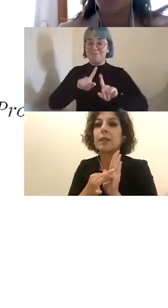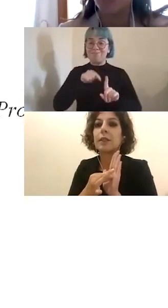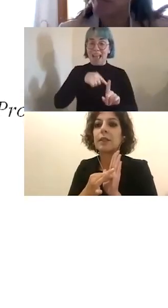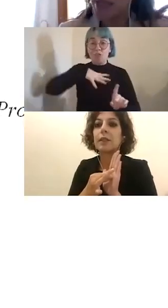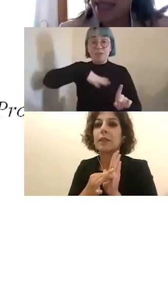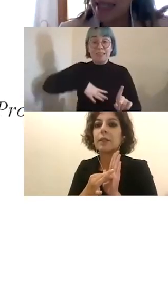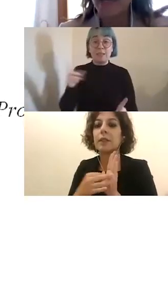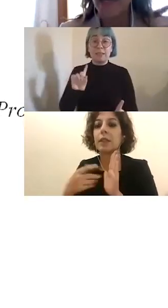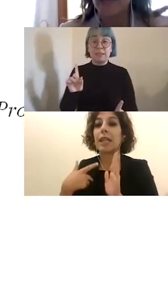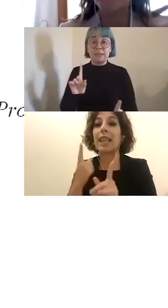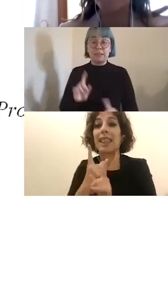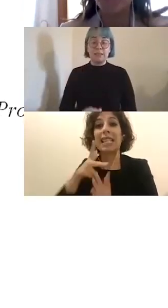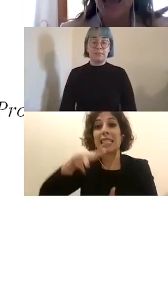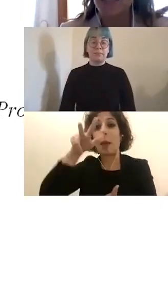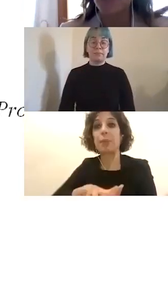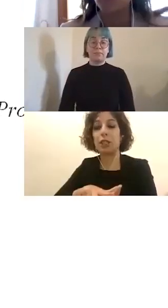require?